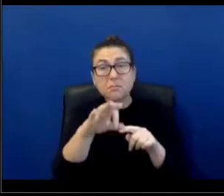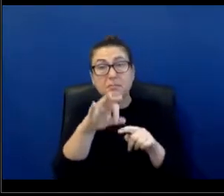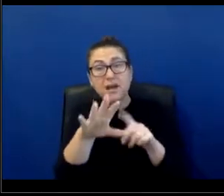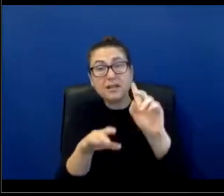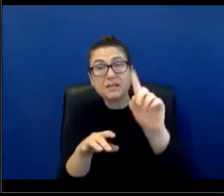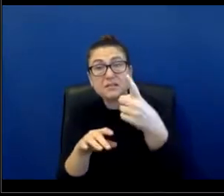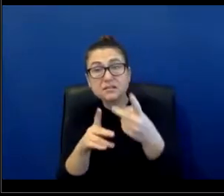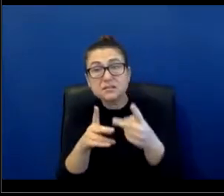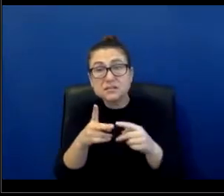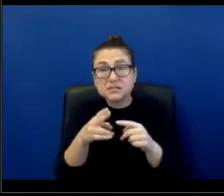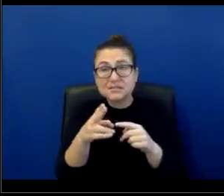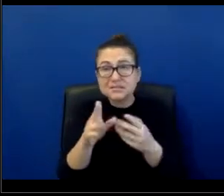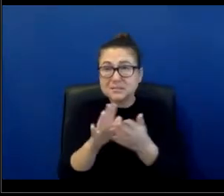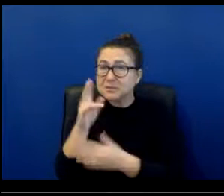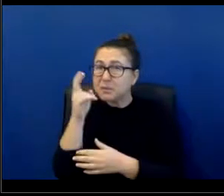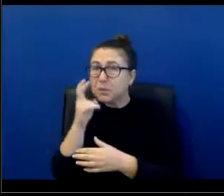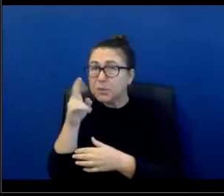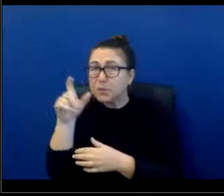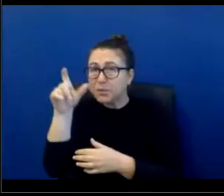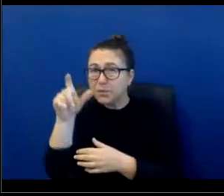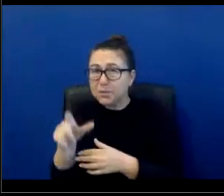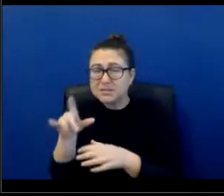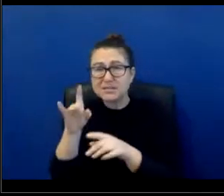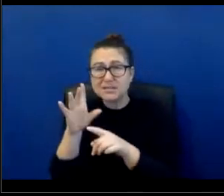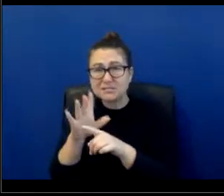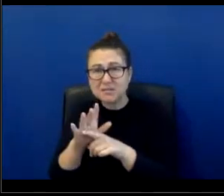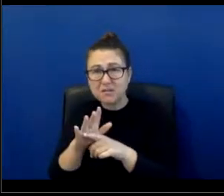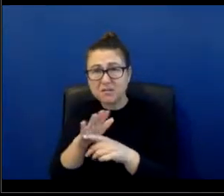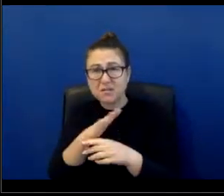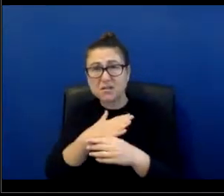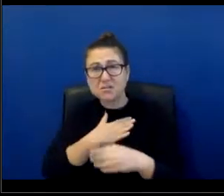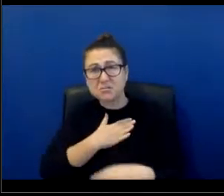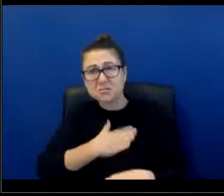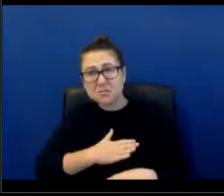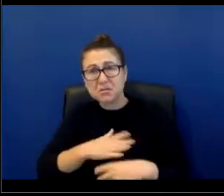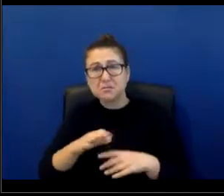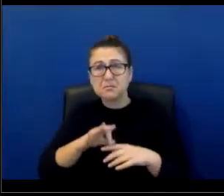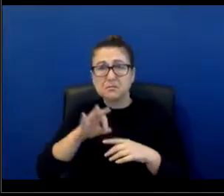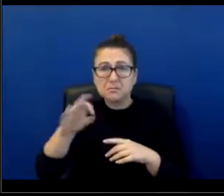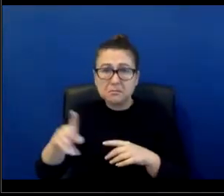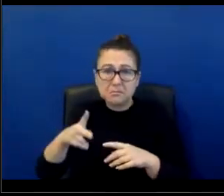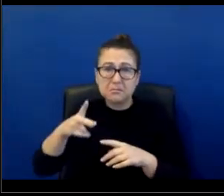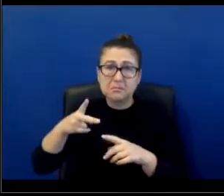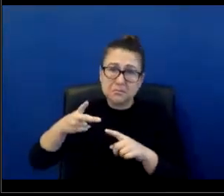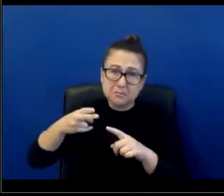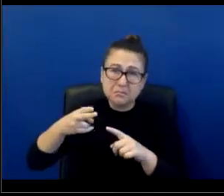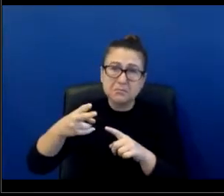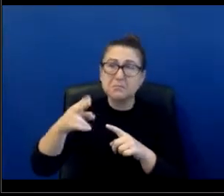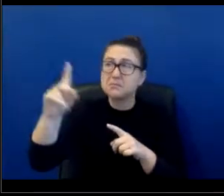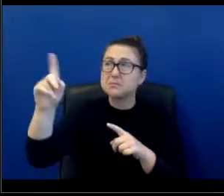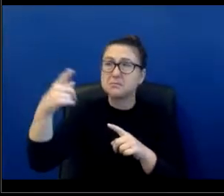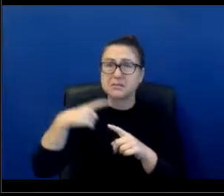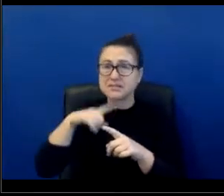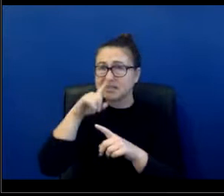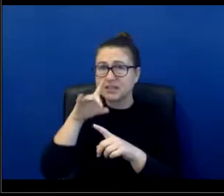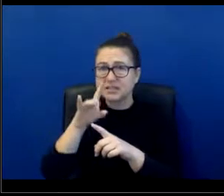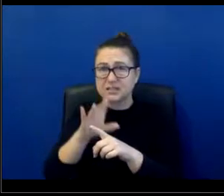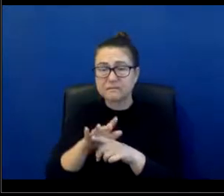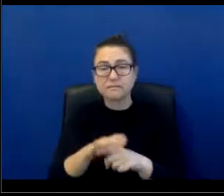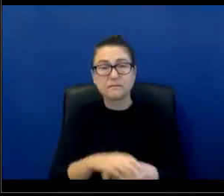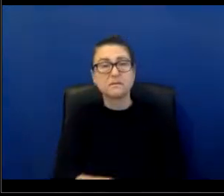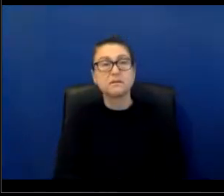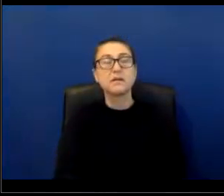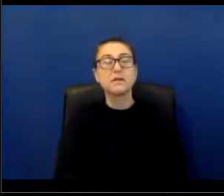older person doesn't have to bear the full cost themselves. And so, Lynn, is that something that